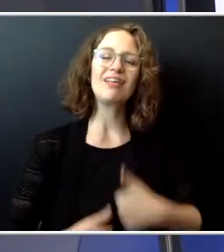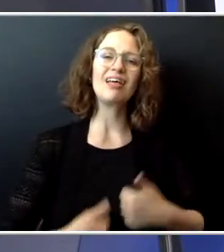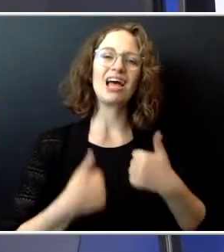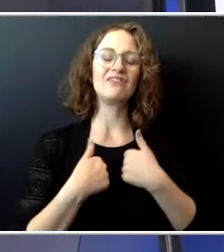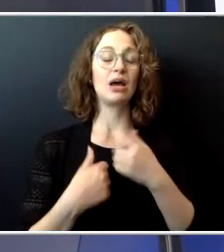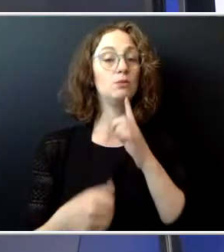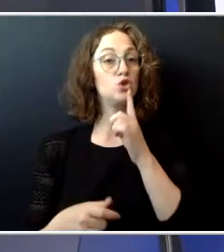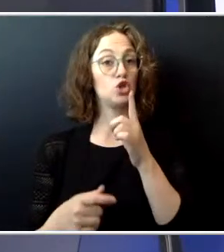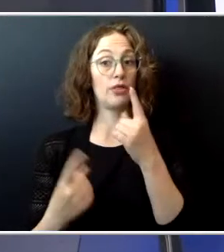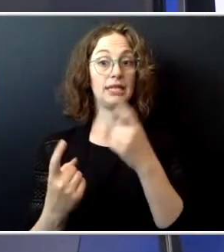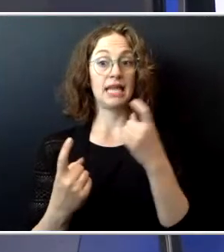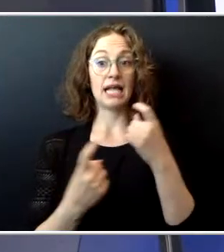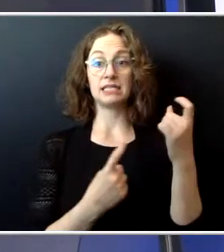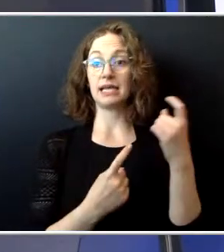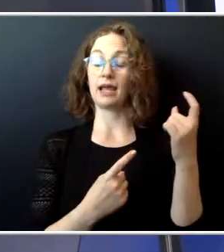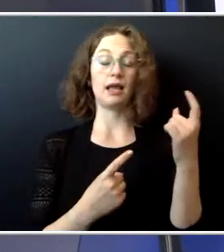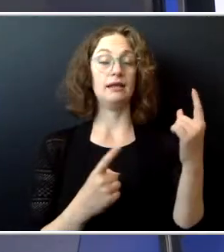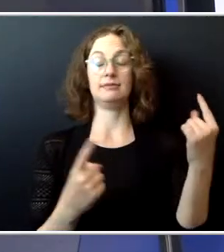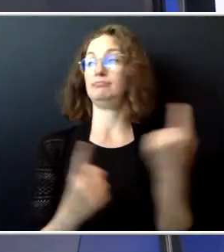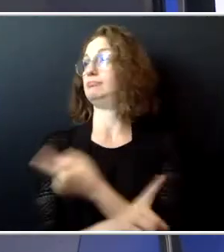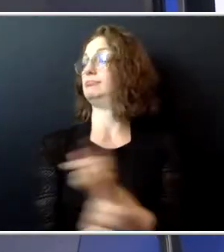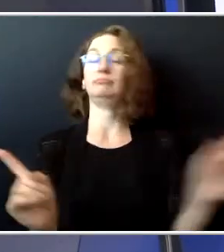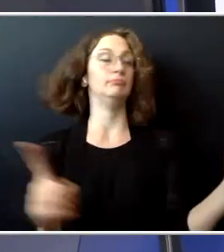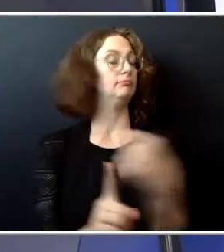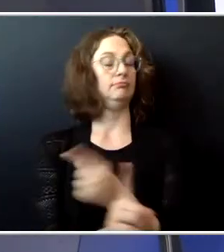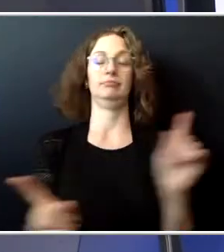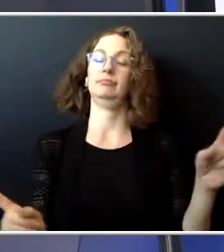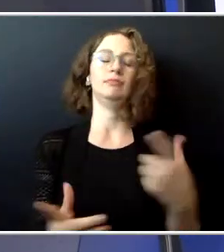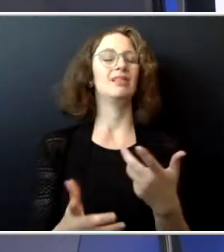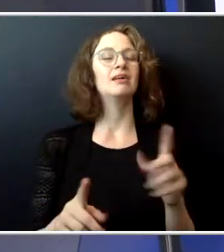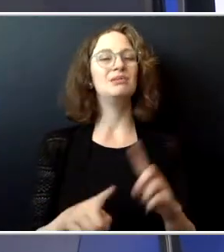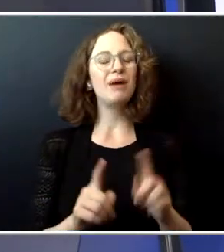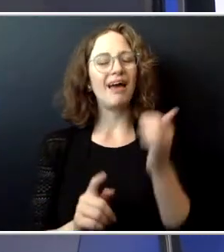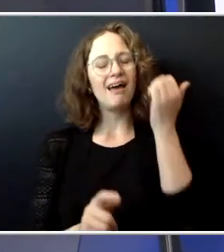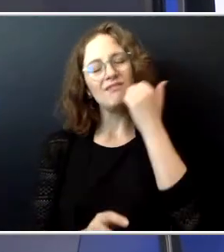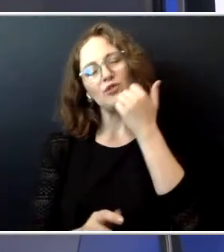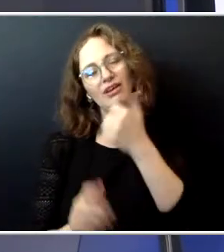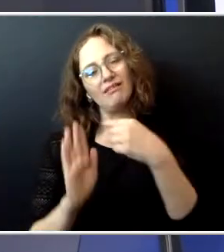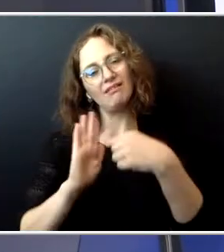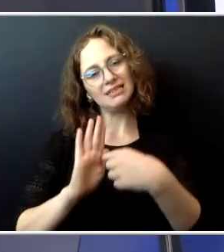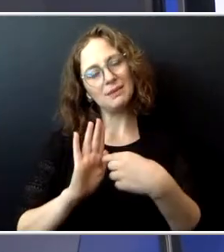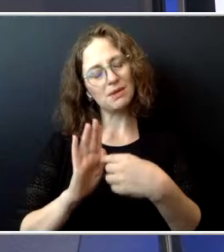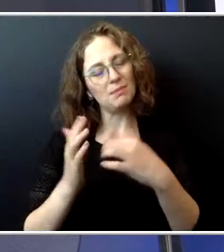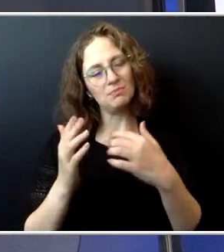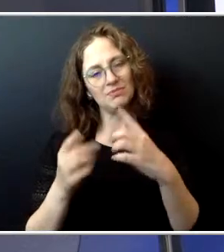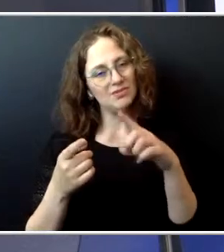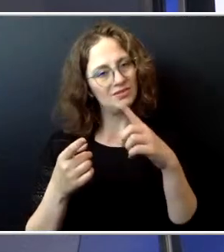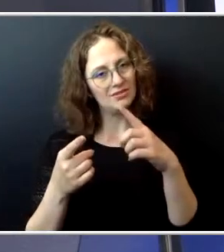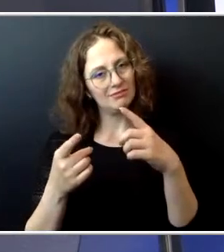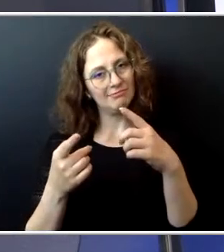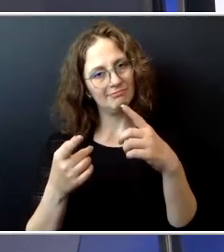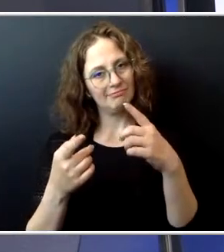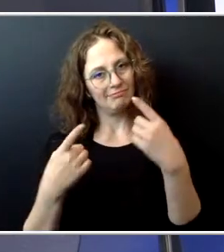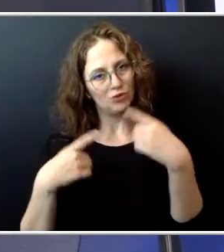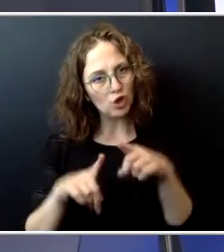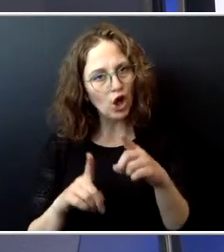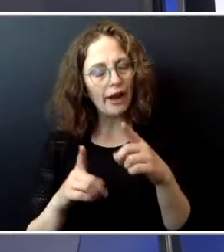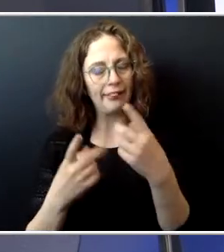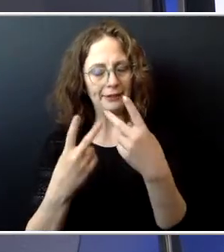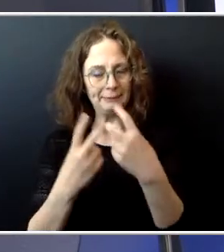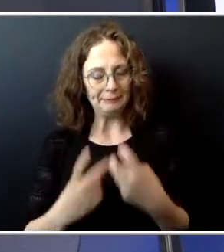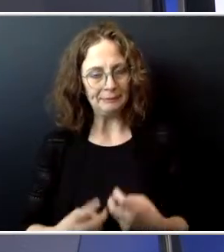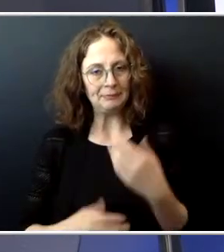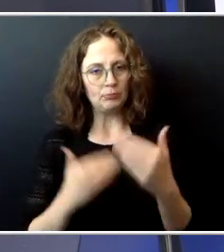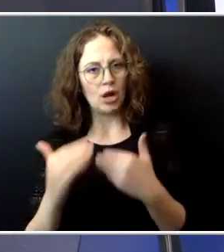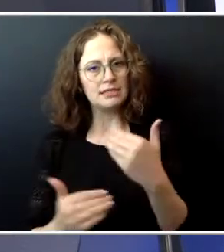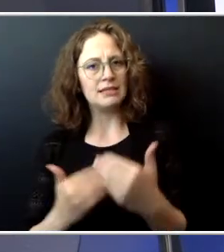the map, and you're having to stay on top of that. But just the day-to-day symptoms, while you were trying to figure out what it was to when you're trying to get some type of treatment, how